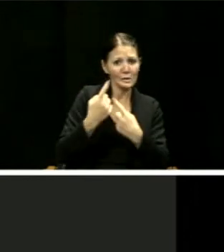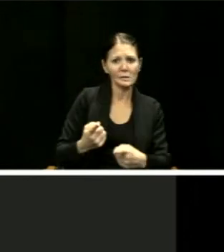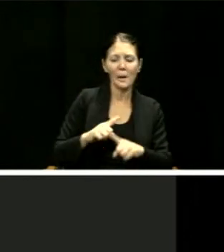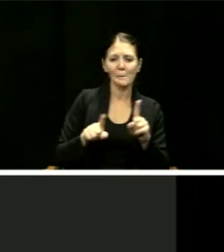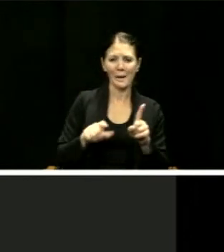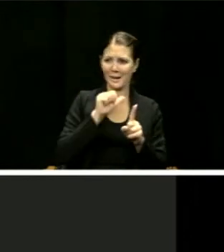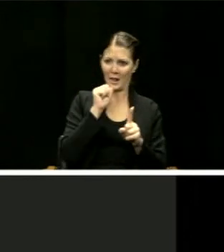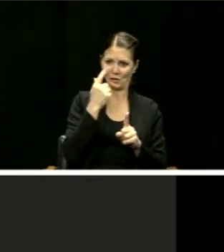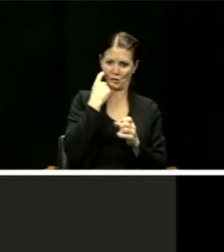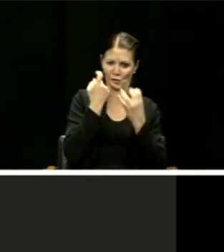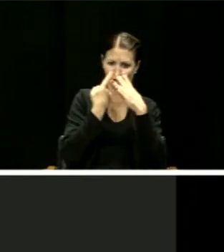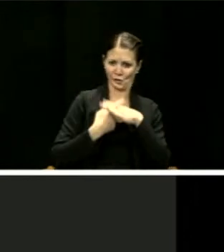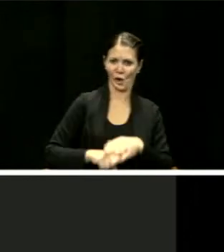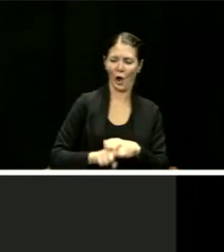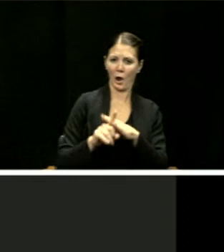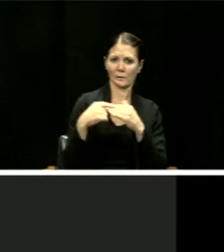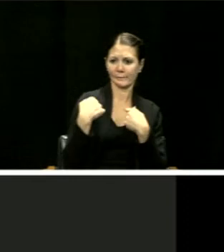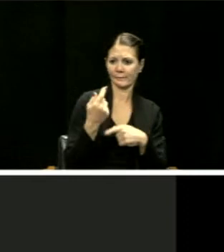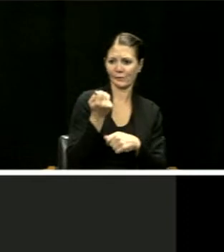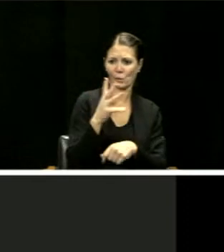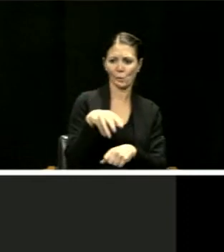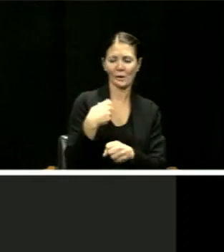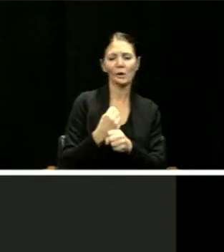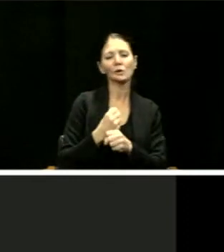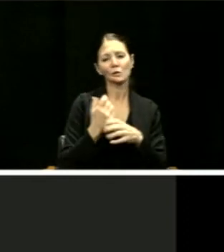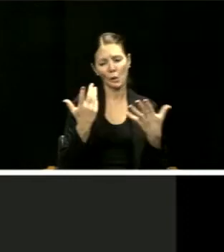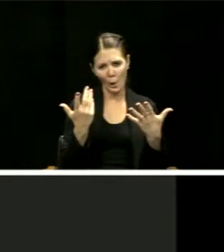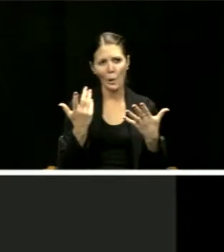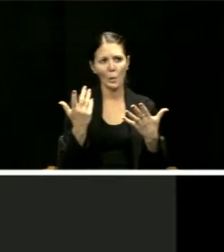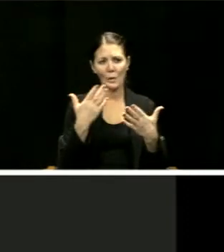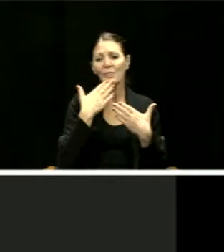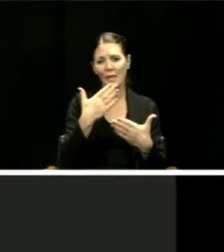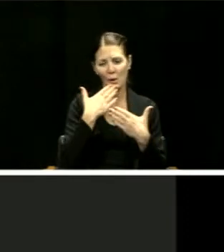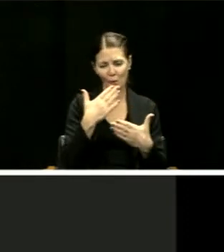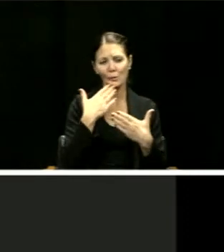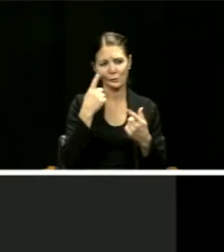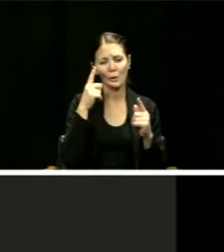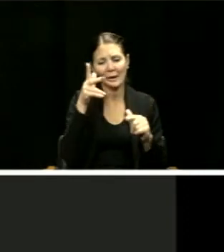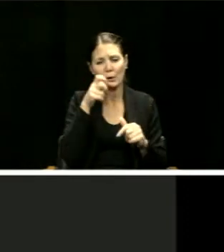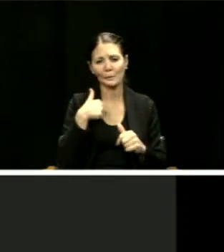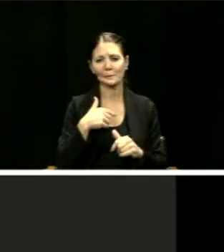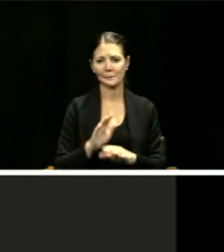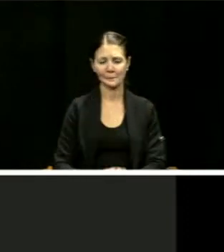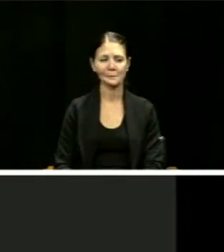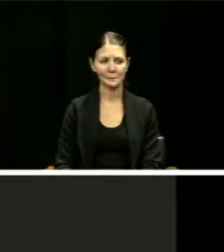that just occurred within the last couple of years. Thank you very much.